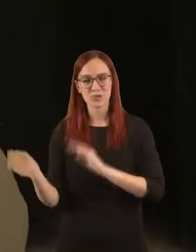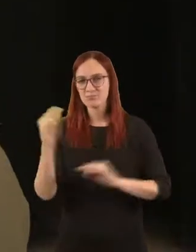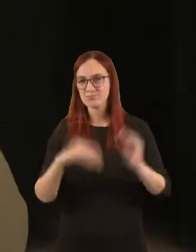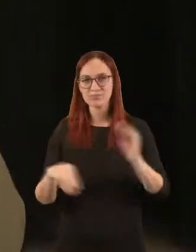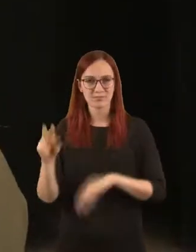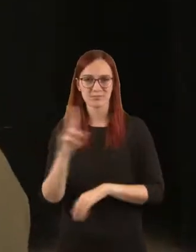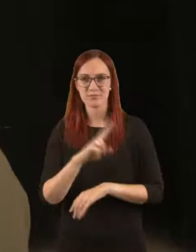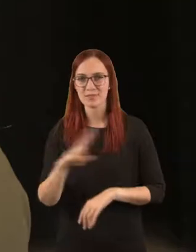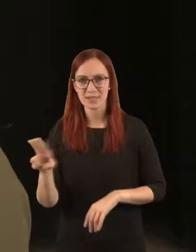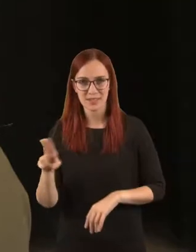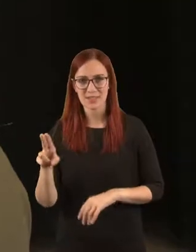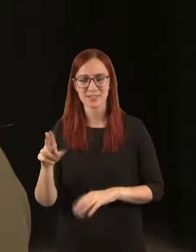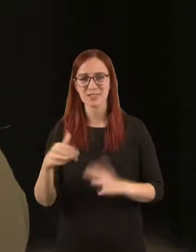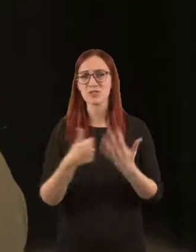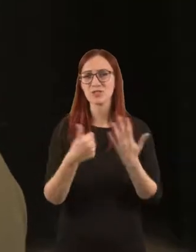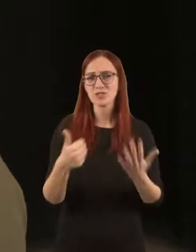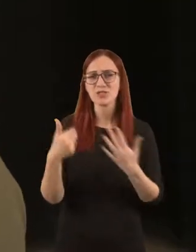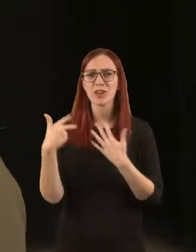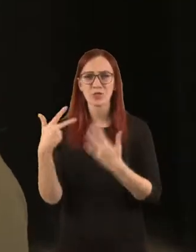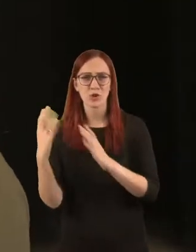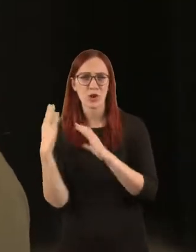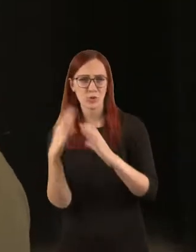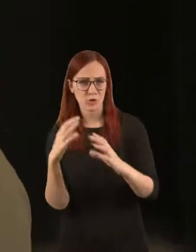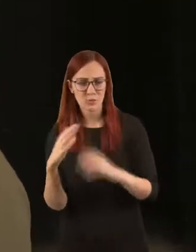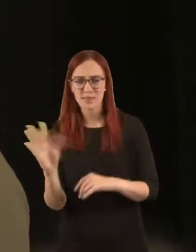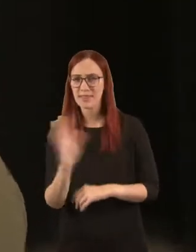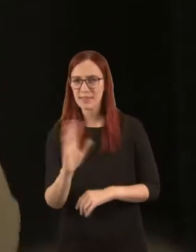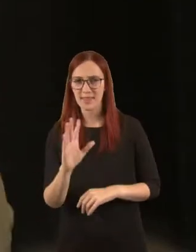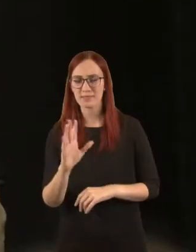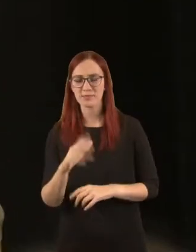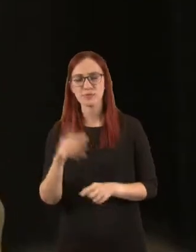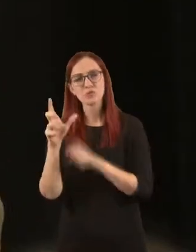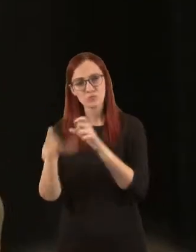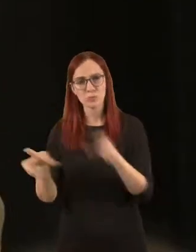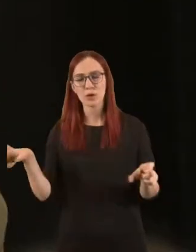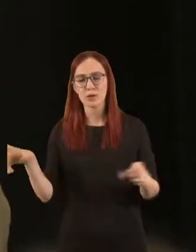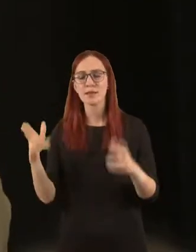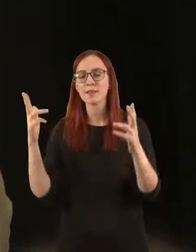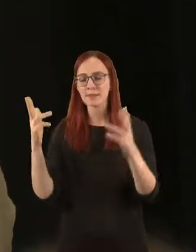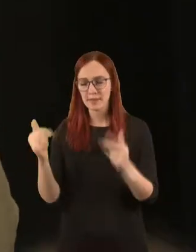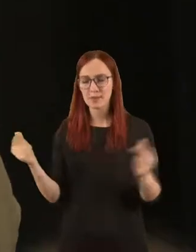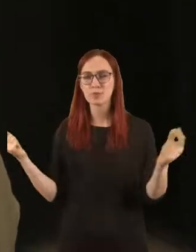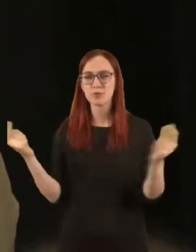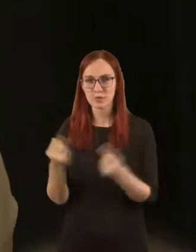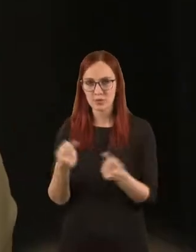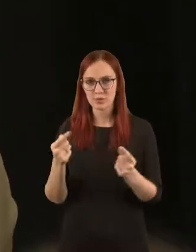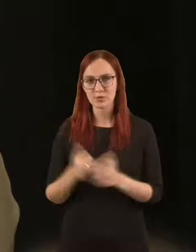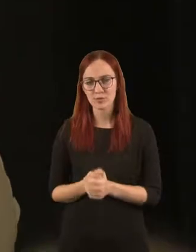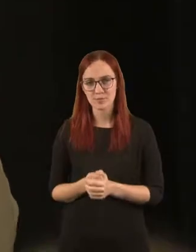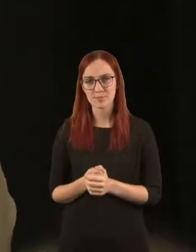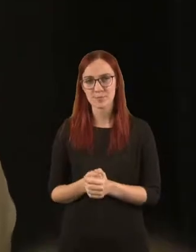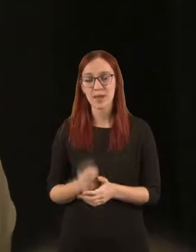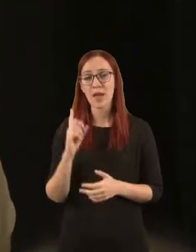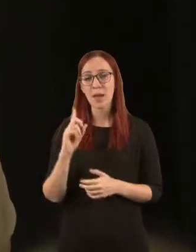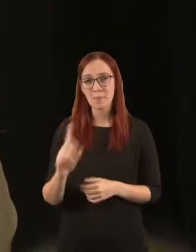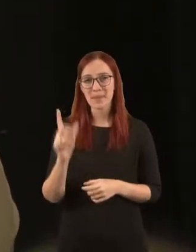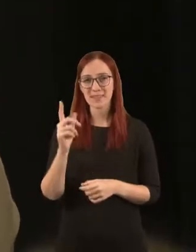Yes, well, what I mean to say that it's not the 6 or 9 buses that